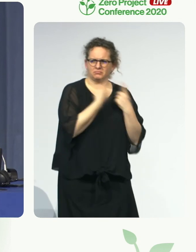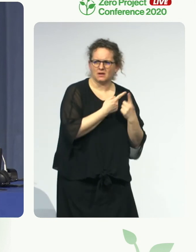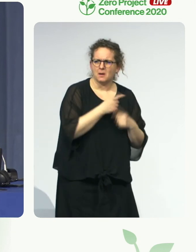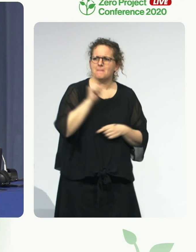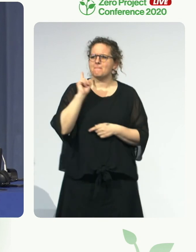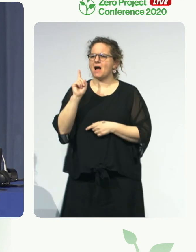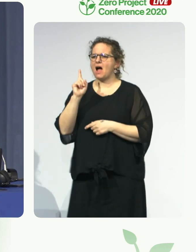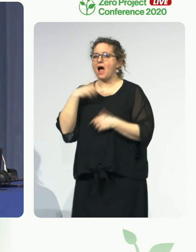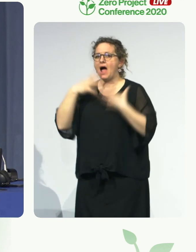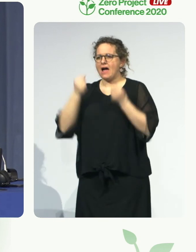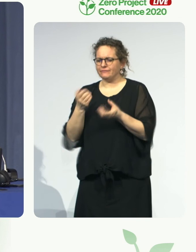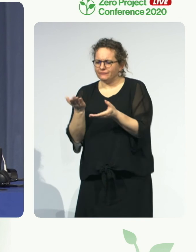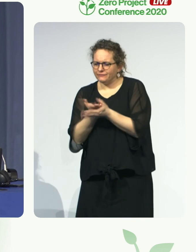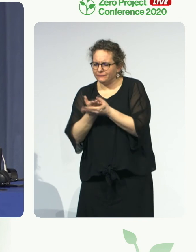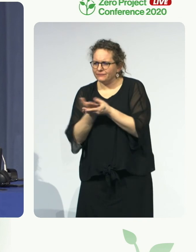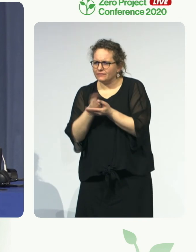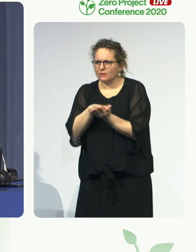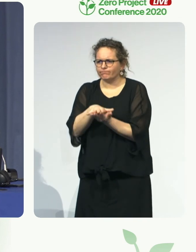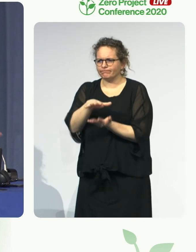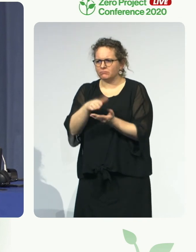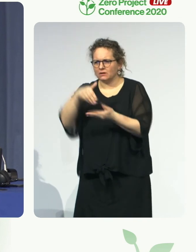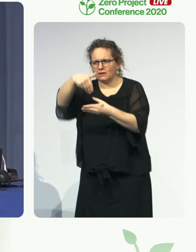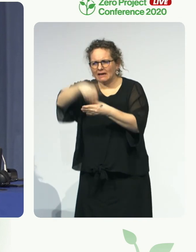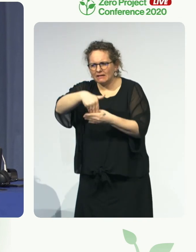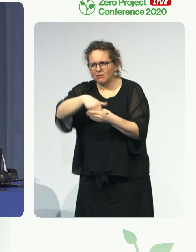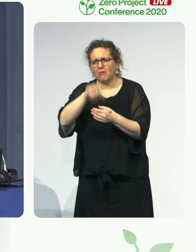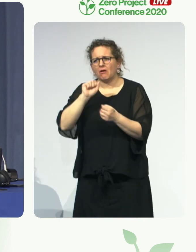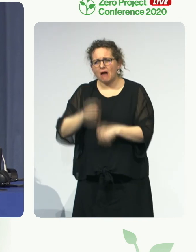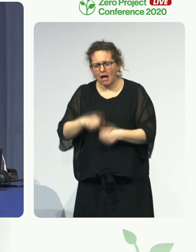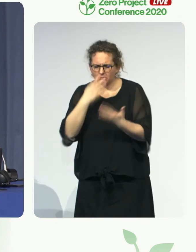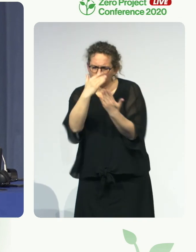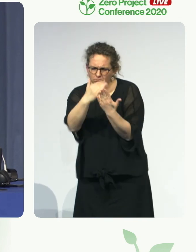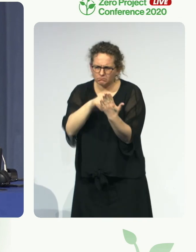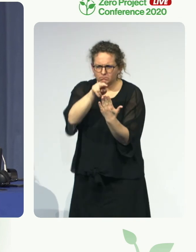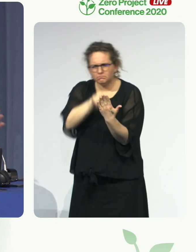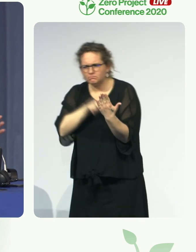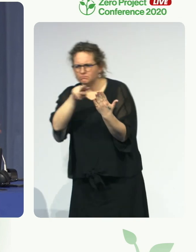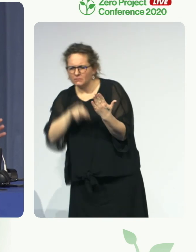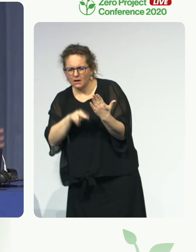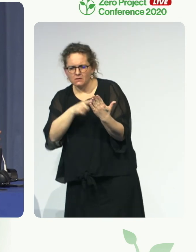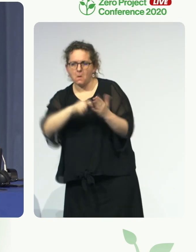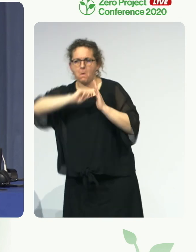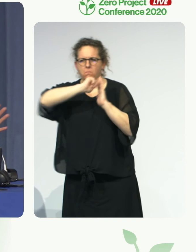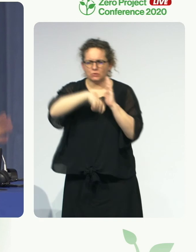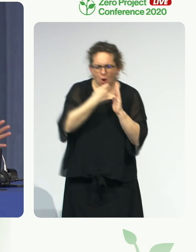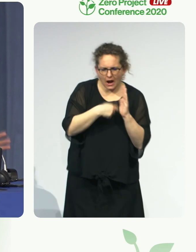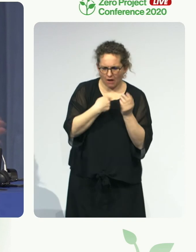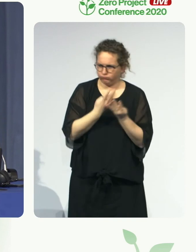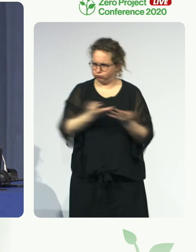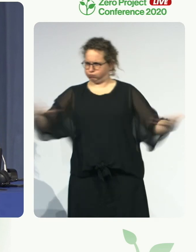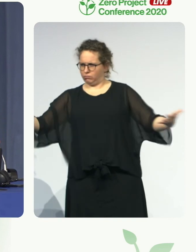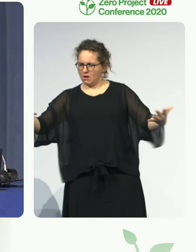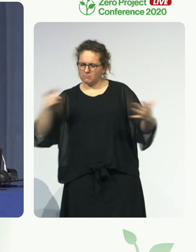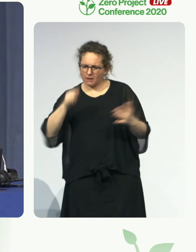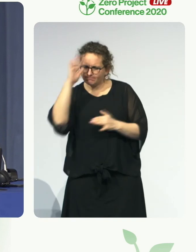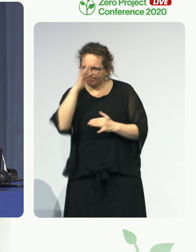different factors and how far which project will be set up, because there of course is a competition between